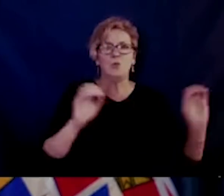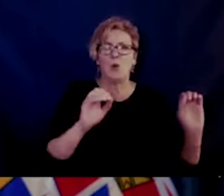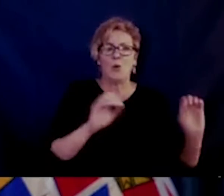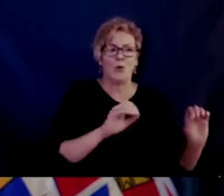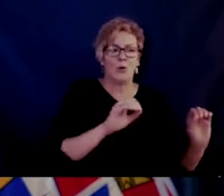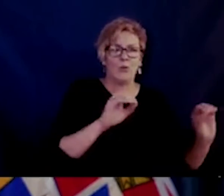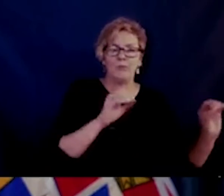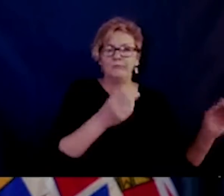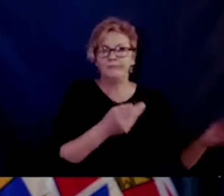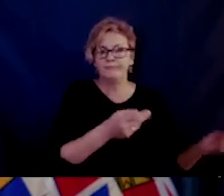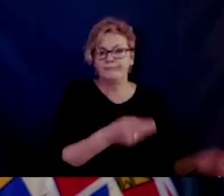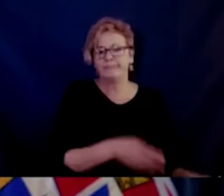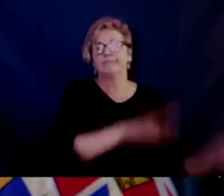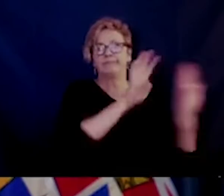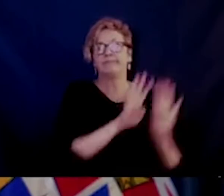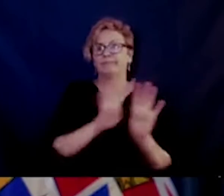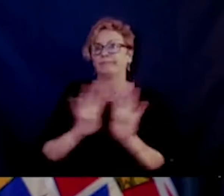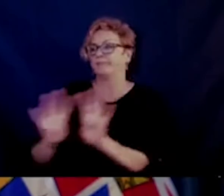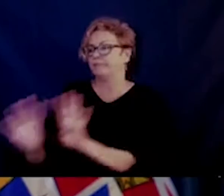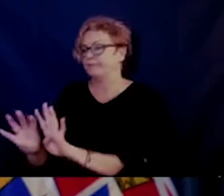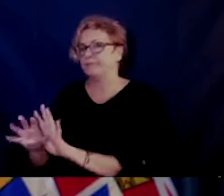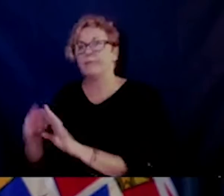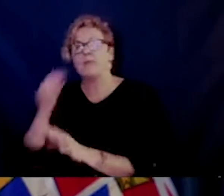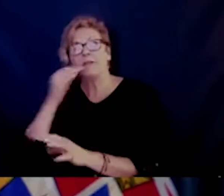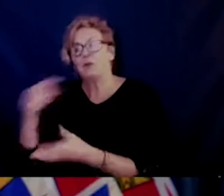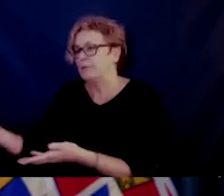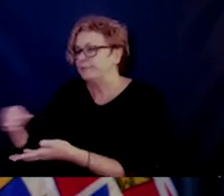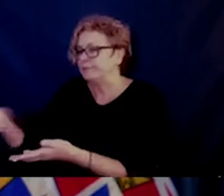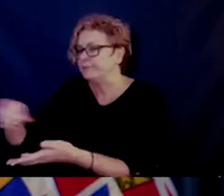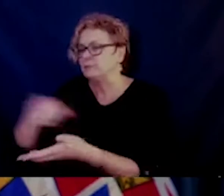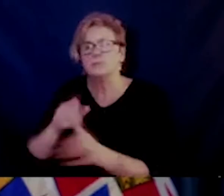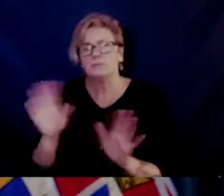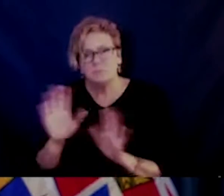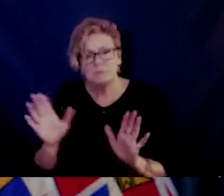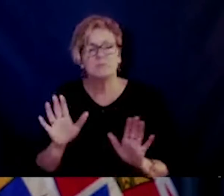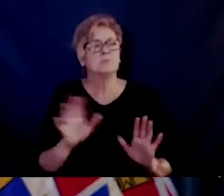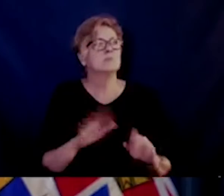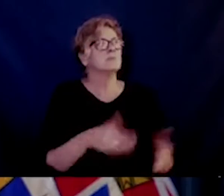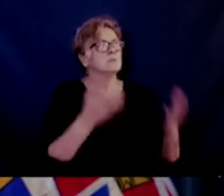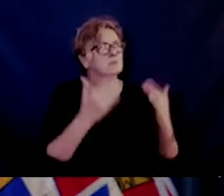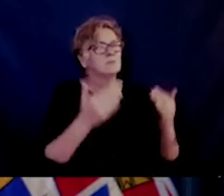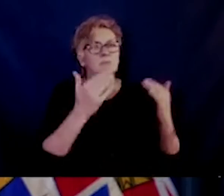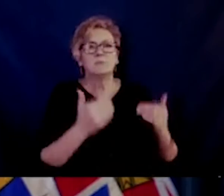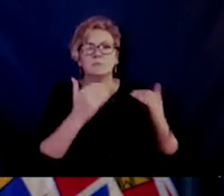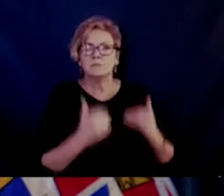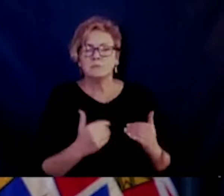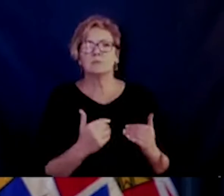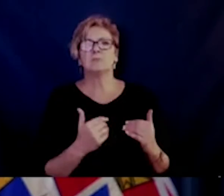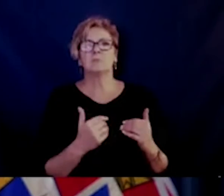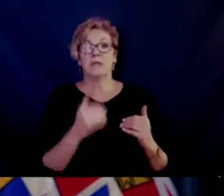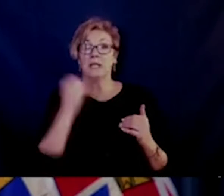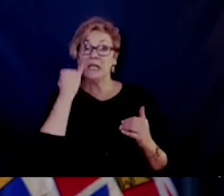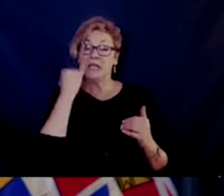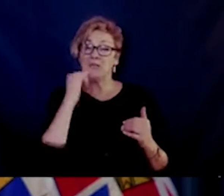many successful weddings at different events that have followed a COVID safety plan where it's worked and it's been fine.